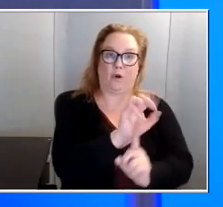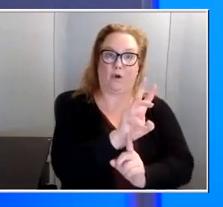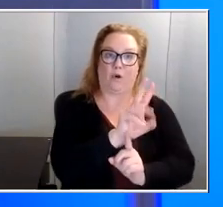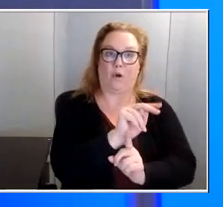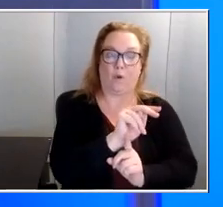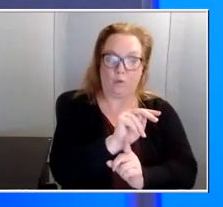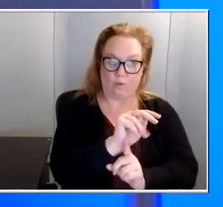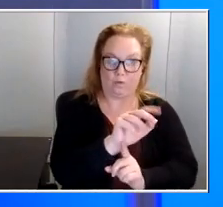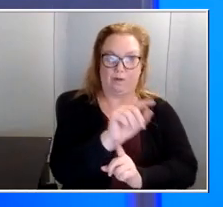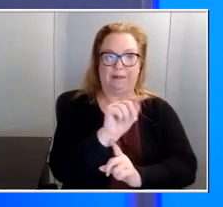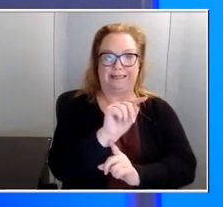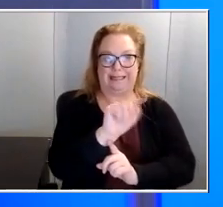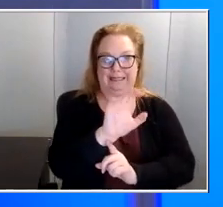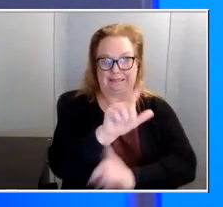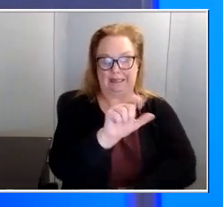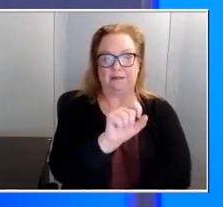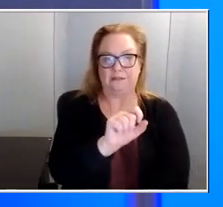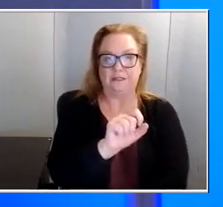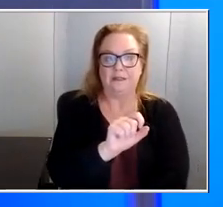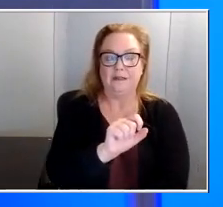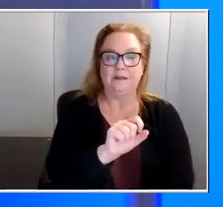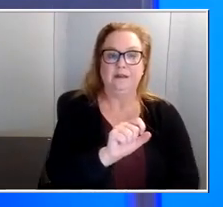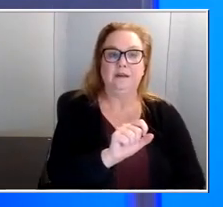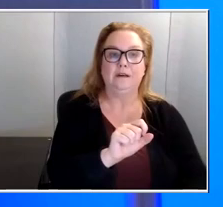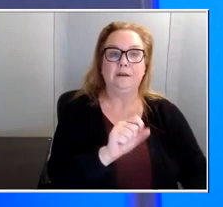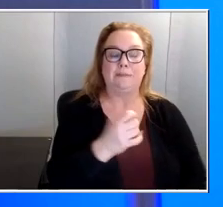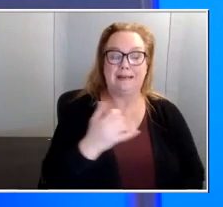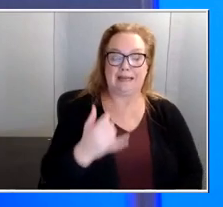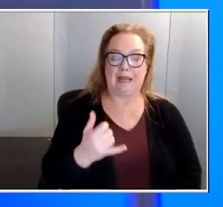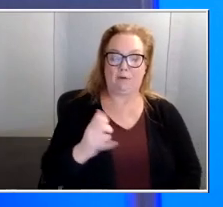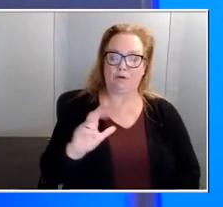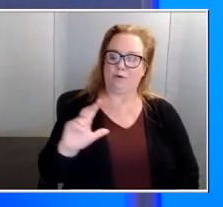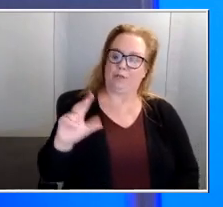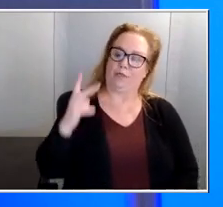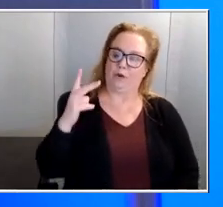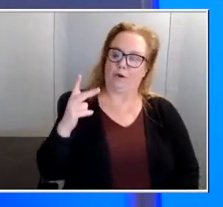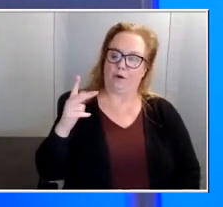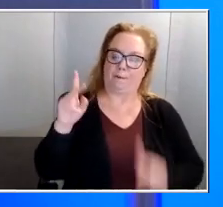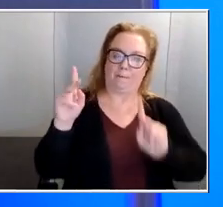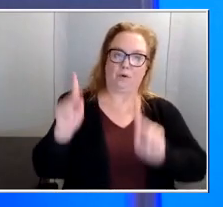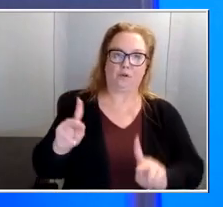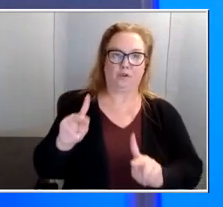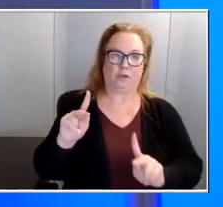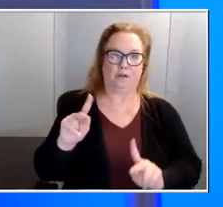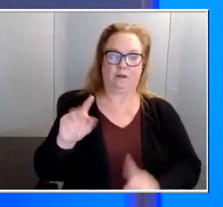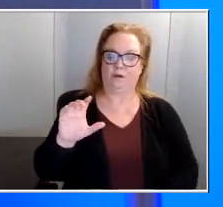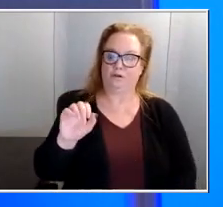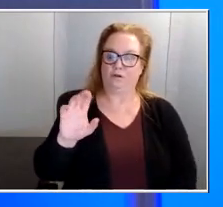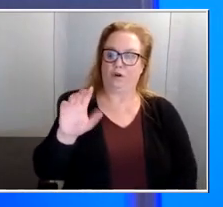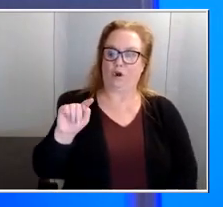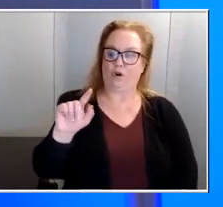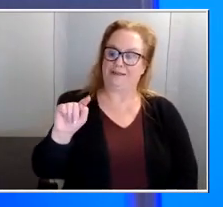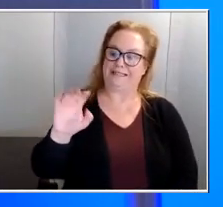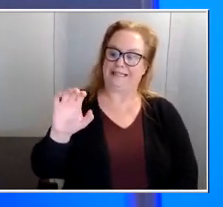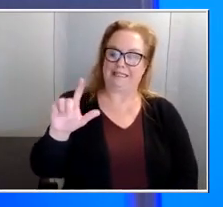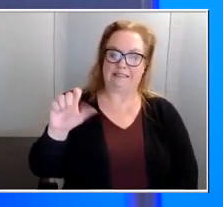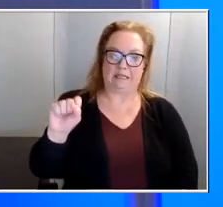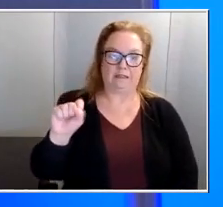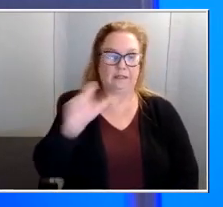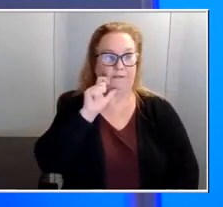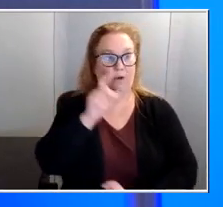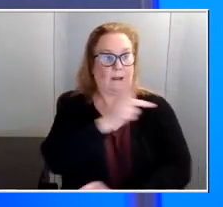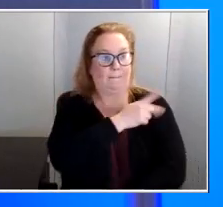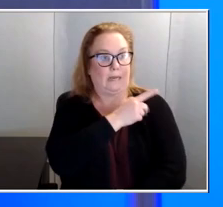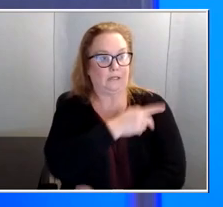even beyond that now, and we're using what we call third-party T cells to make CAR Ts. Rather than using a patient who has had